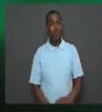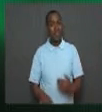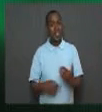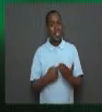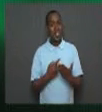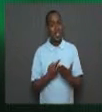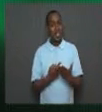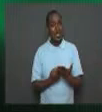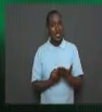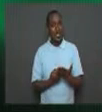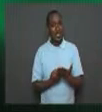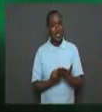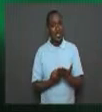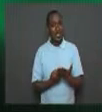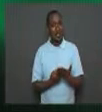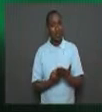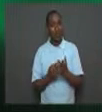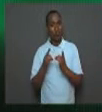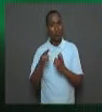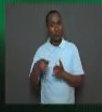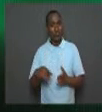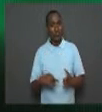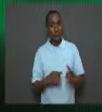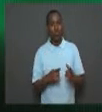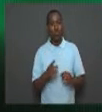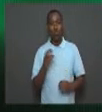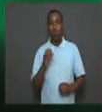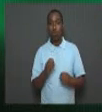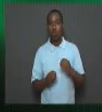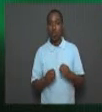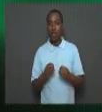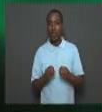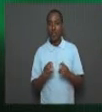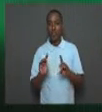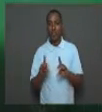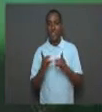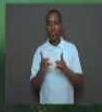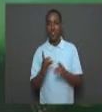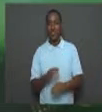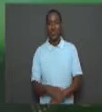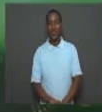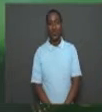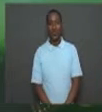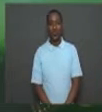This is the accepted way in which organisms are classified.